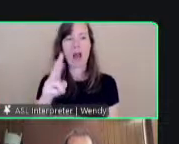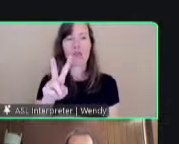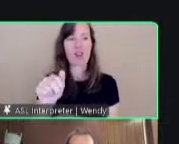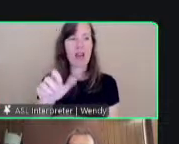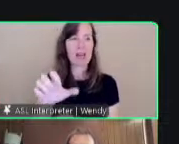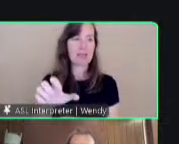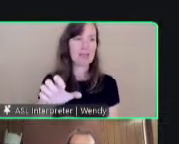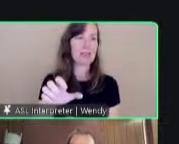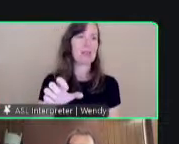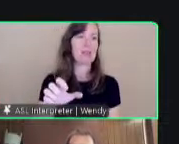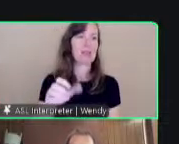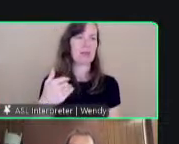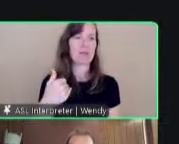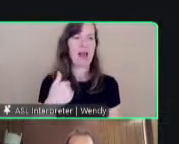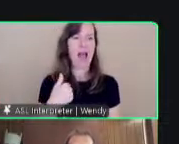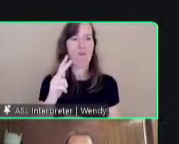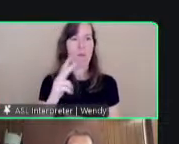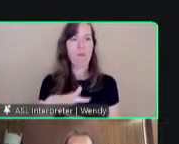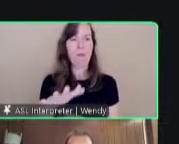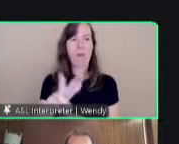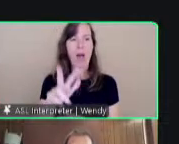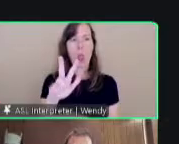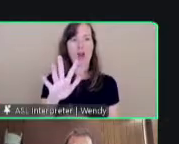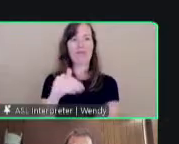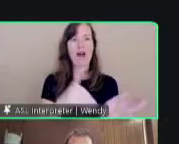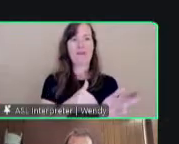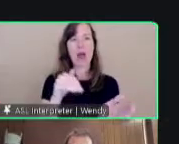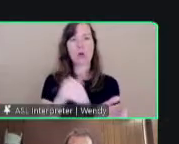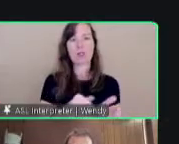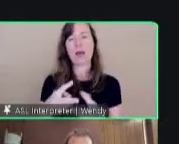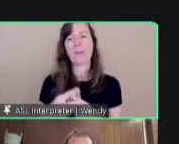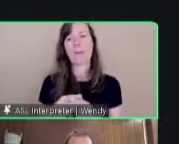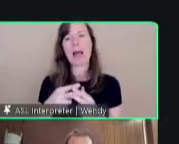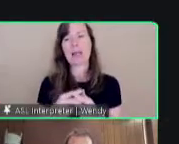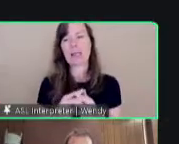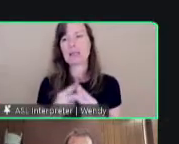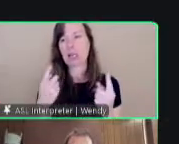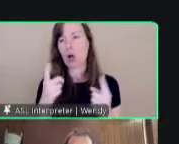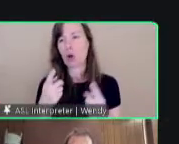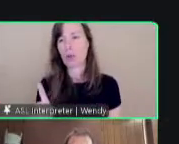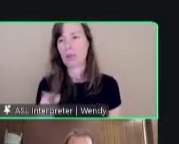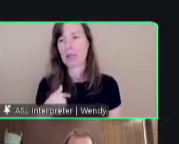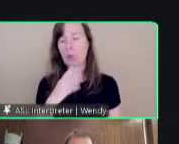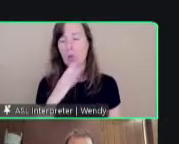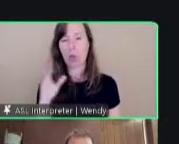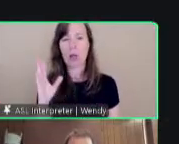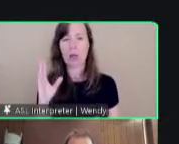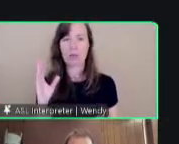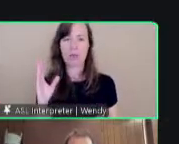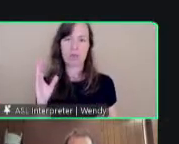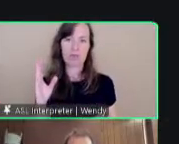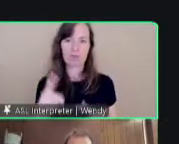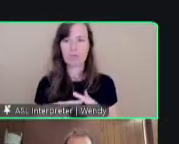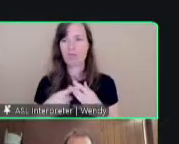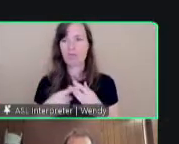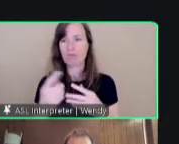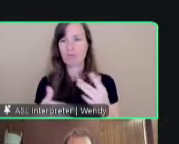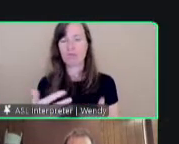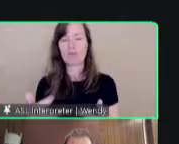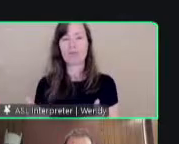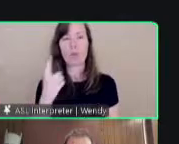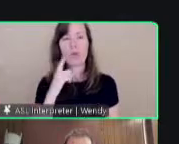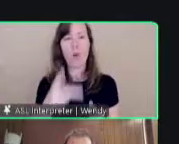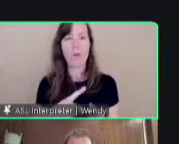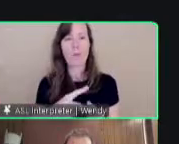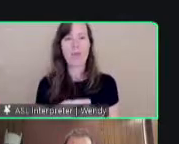I have about 35,000 in maintenance agreements that we're looking to implement in order to have the maintenance done on these so that we can keep